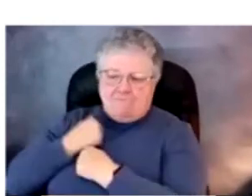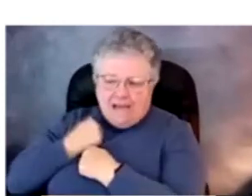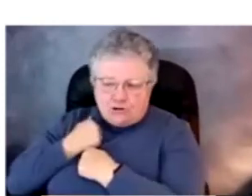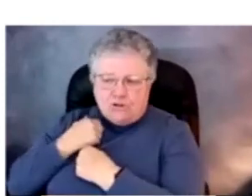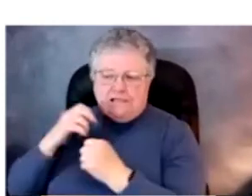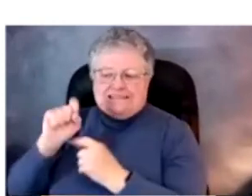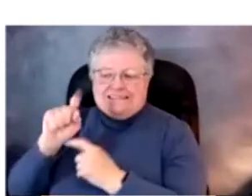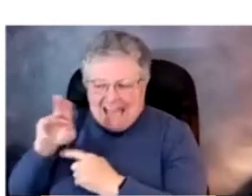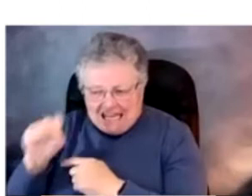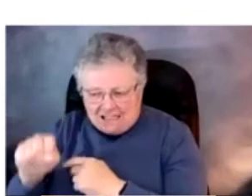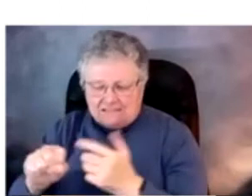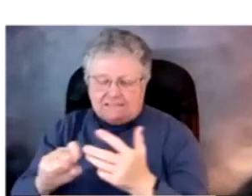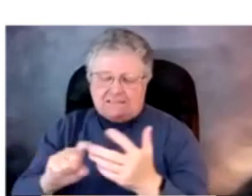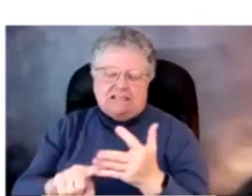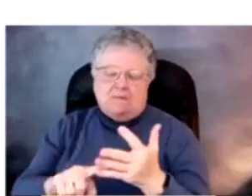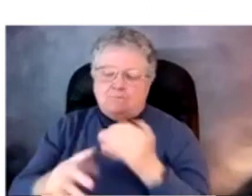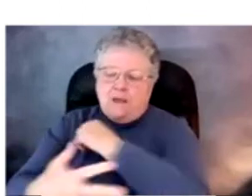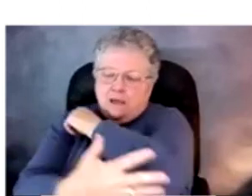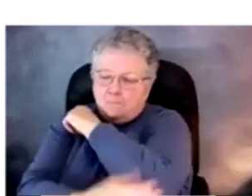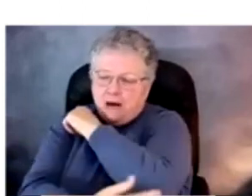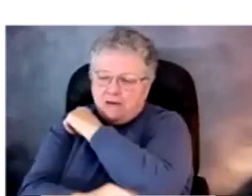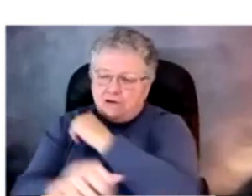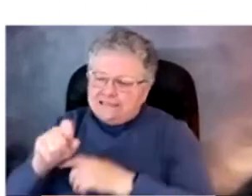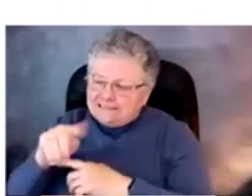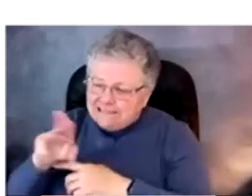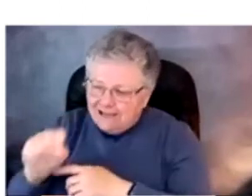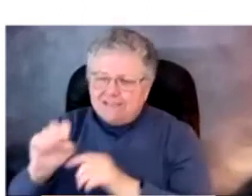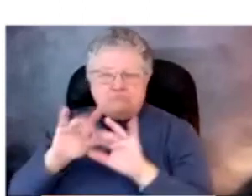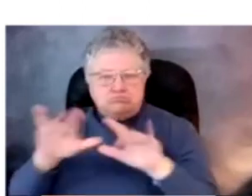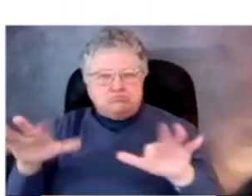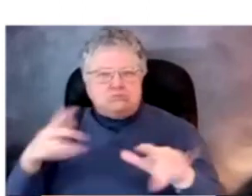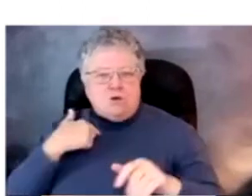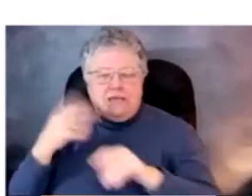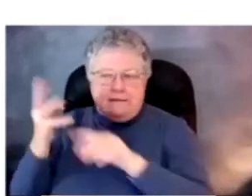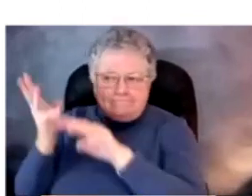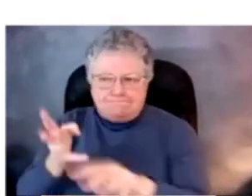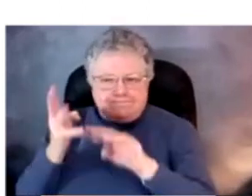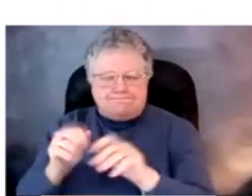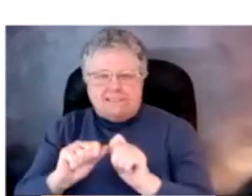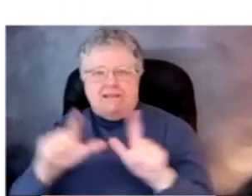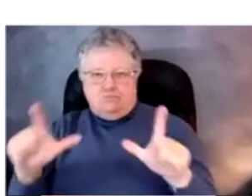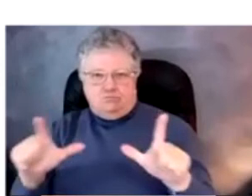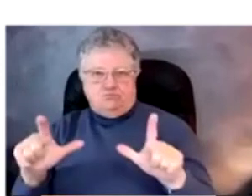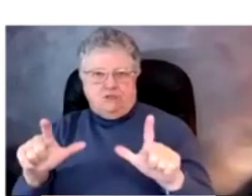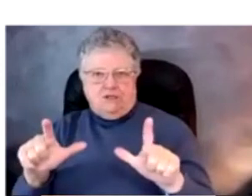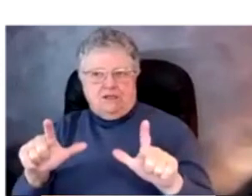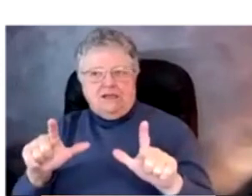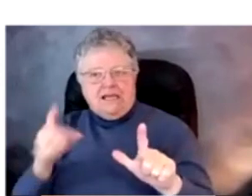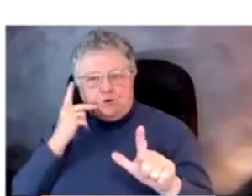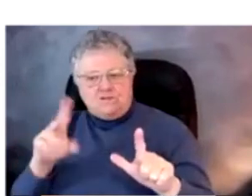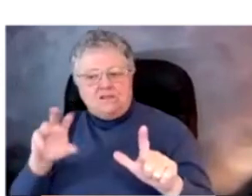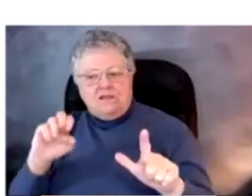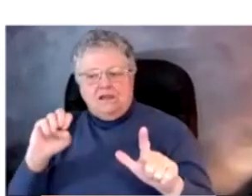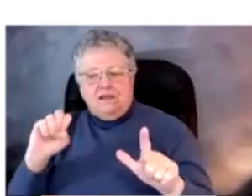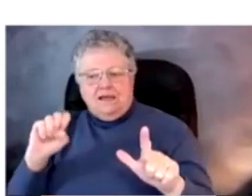employment status, and can download that in a Excel file, and we're